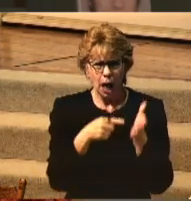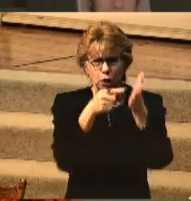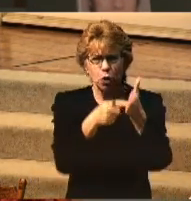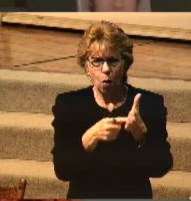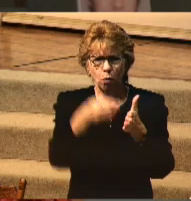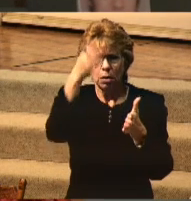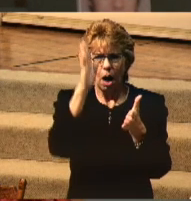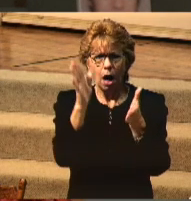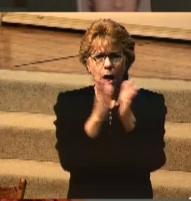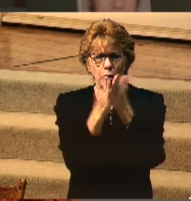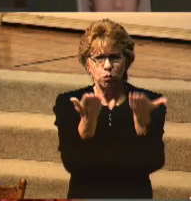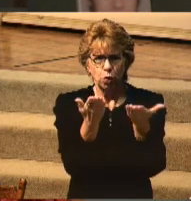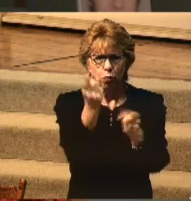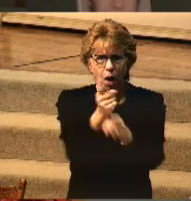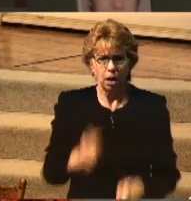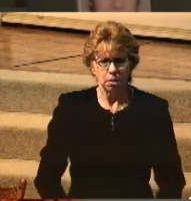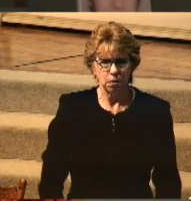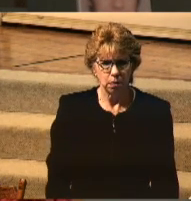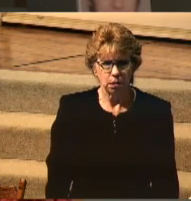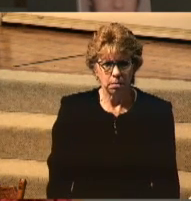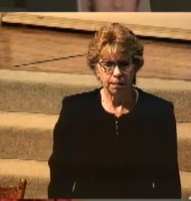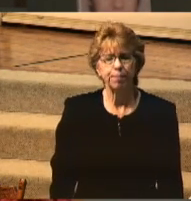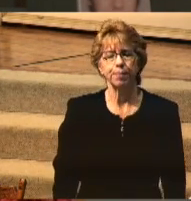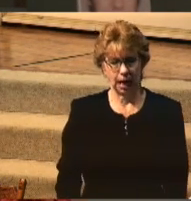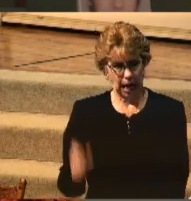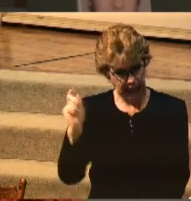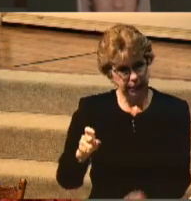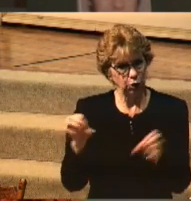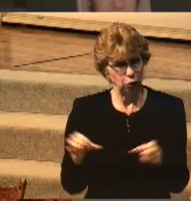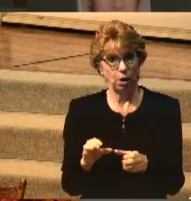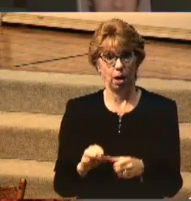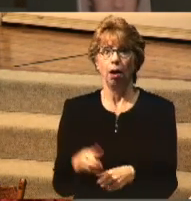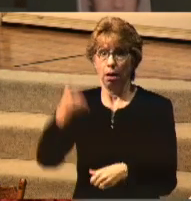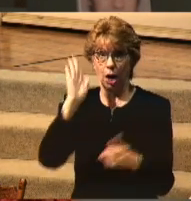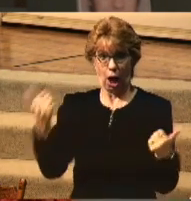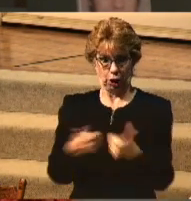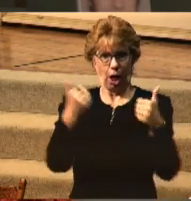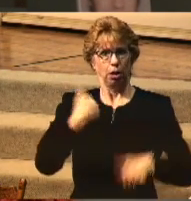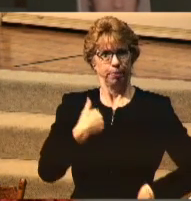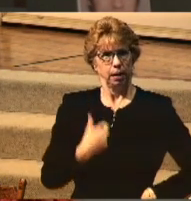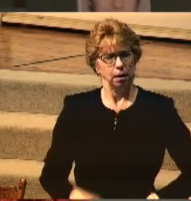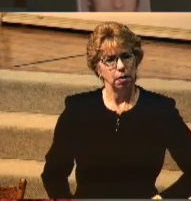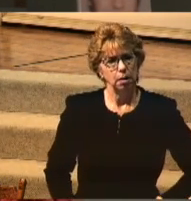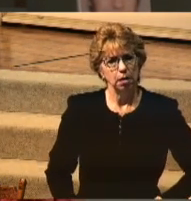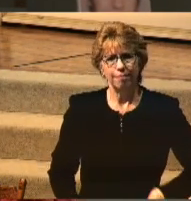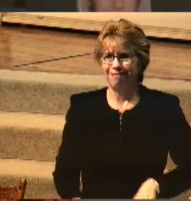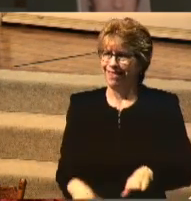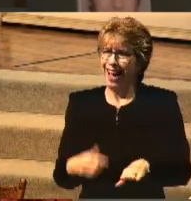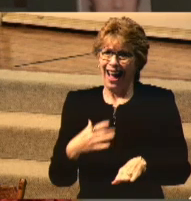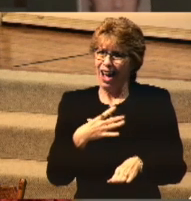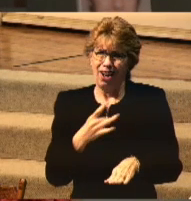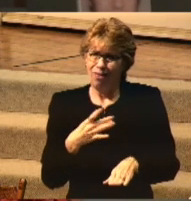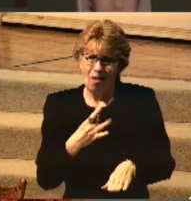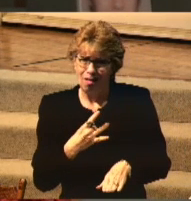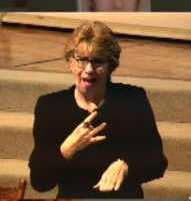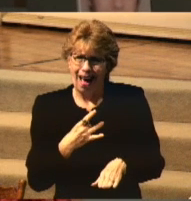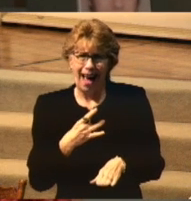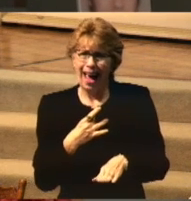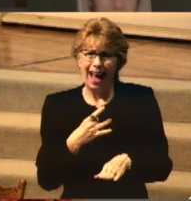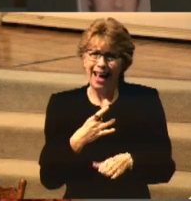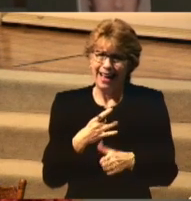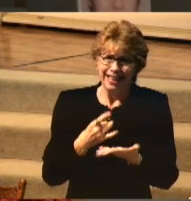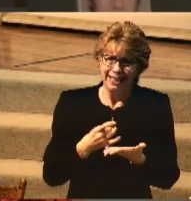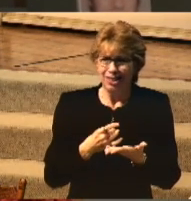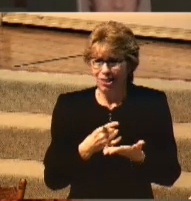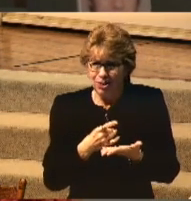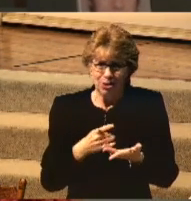Word. Okay? I need to do that. I'm challenged to do that. I take no joy in shearing God's